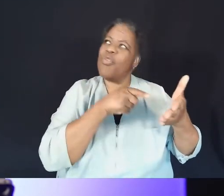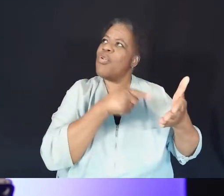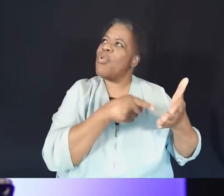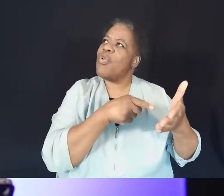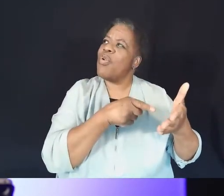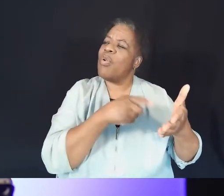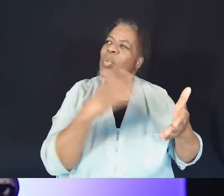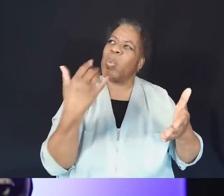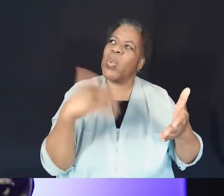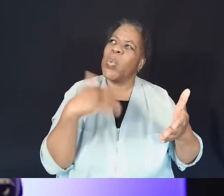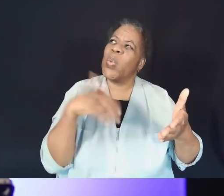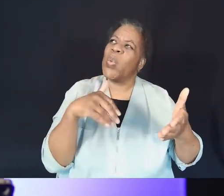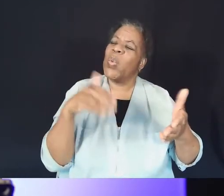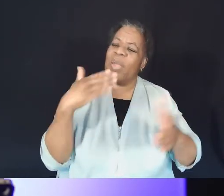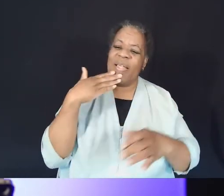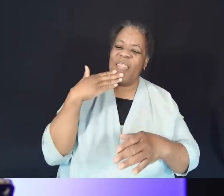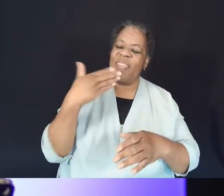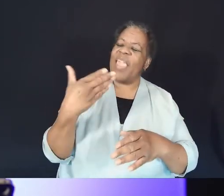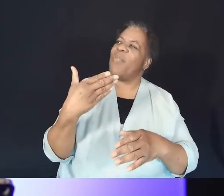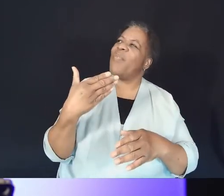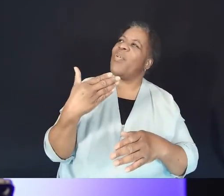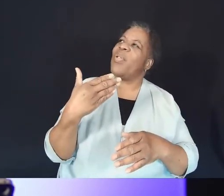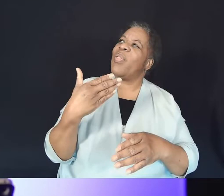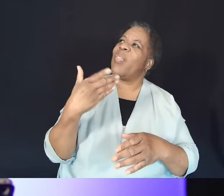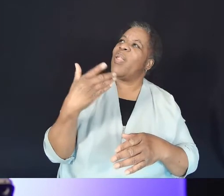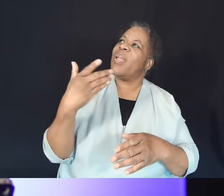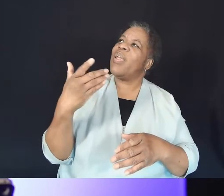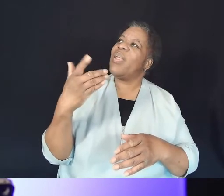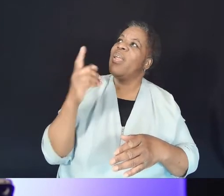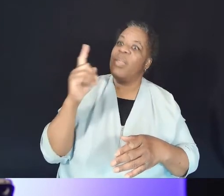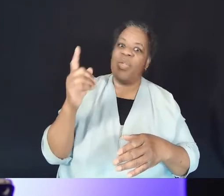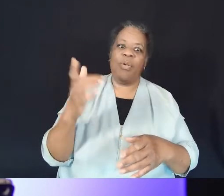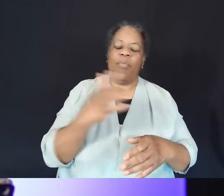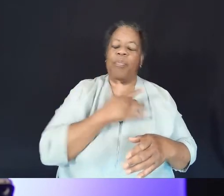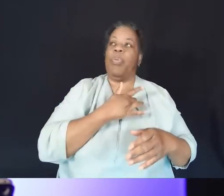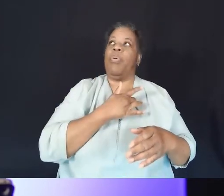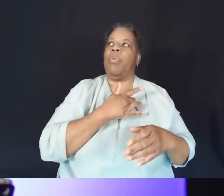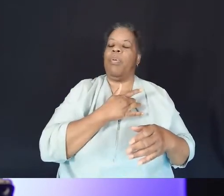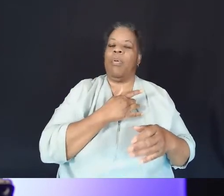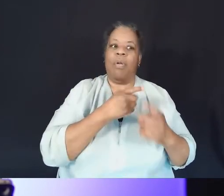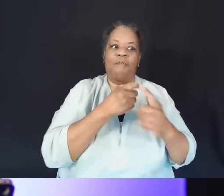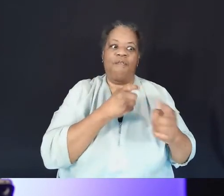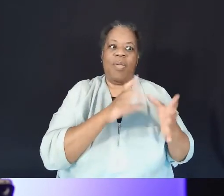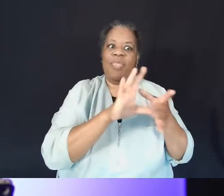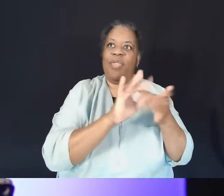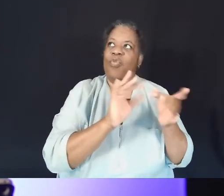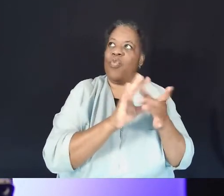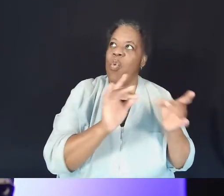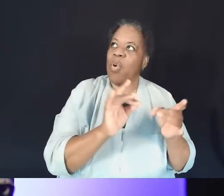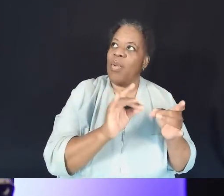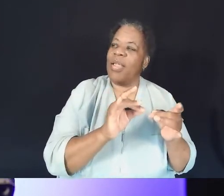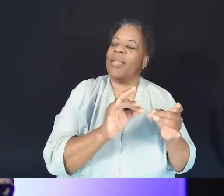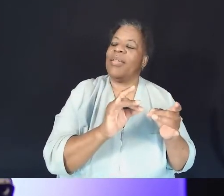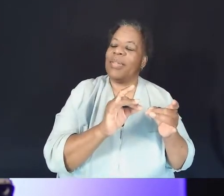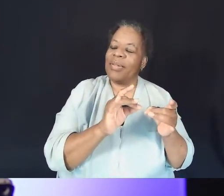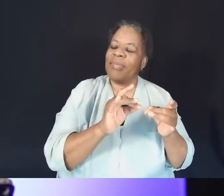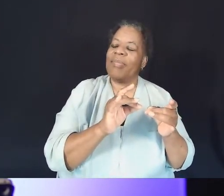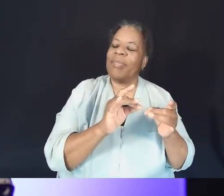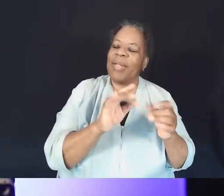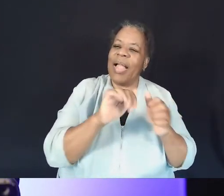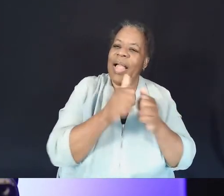We're grateful, Lord, for how you speak in throughout these words and throughout these stories and throughout the history and how you speak to us right